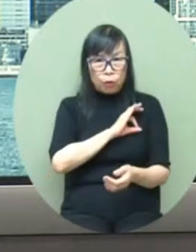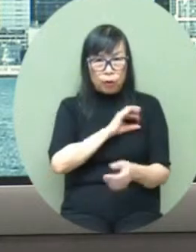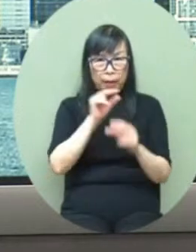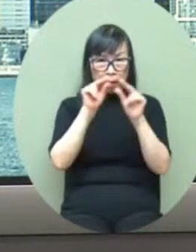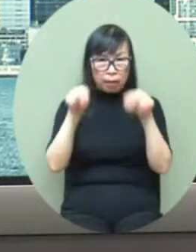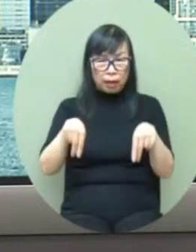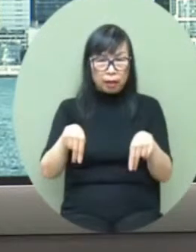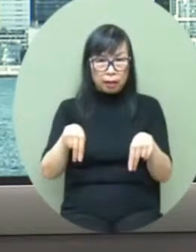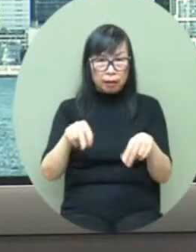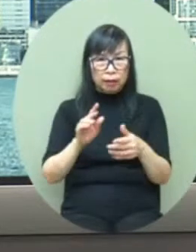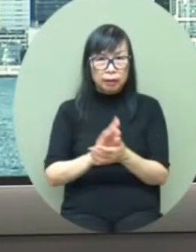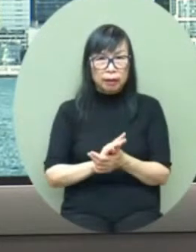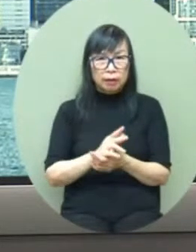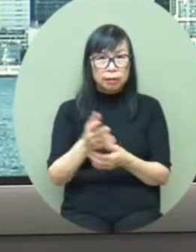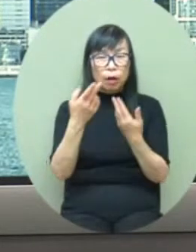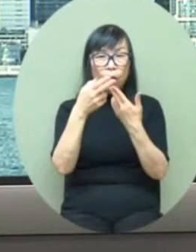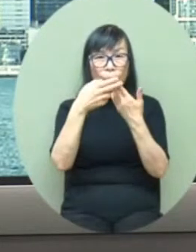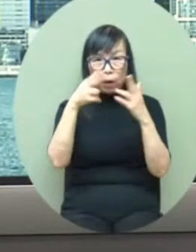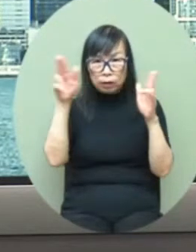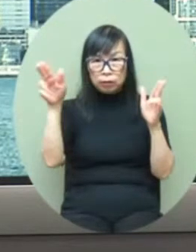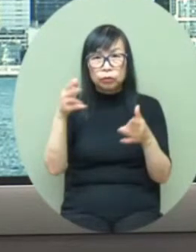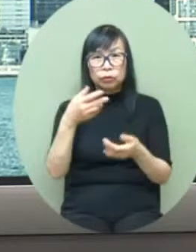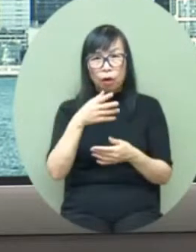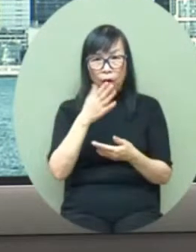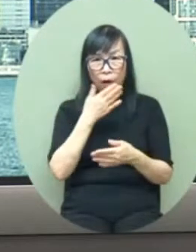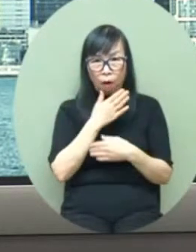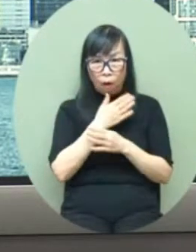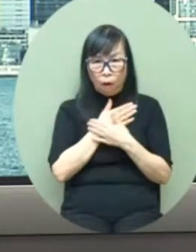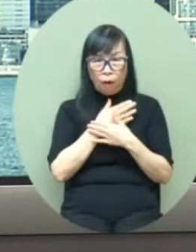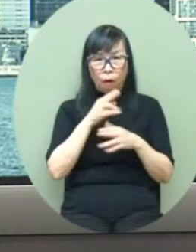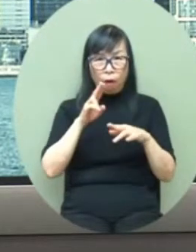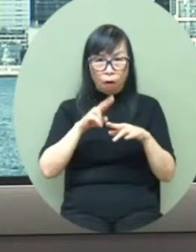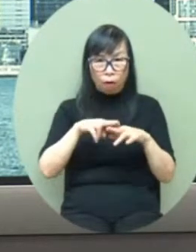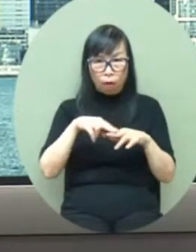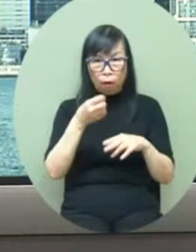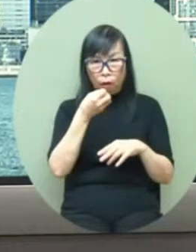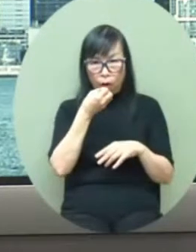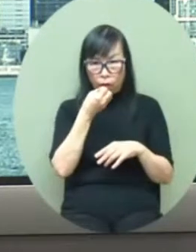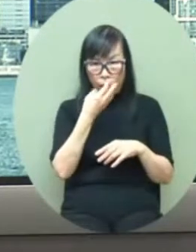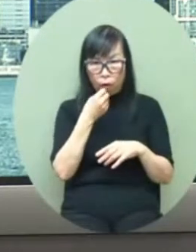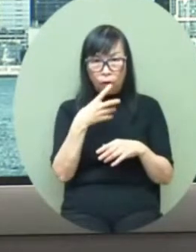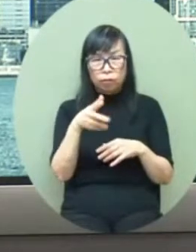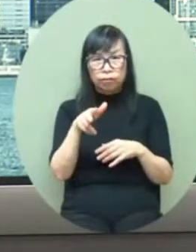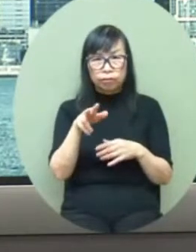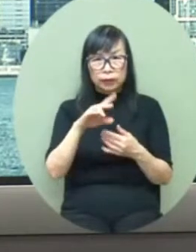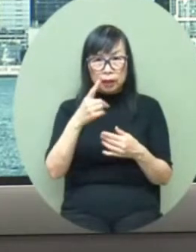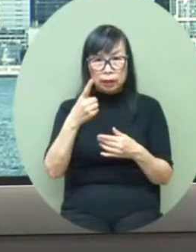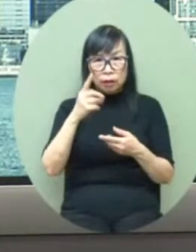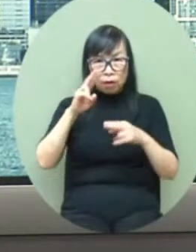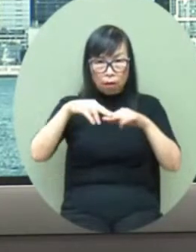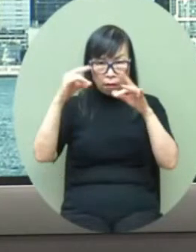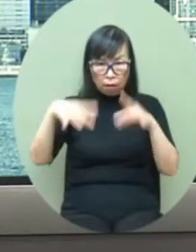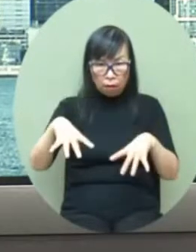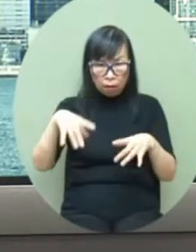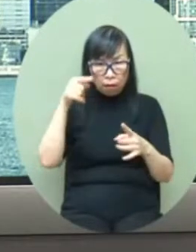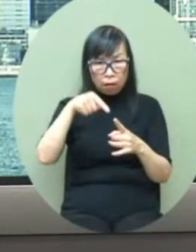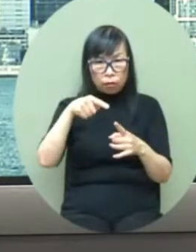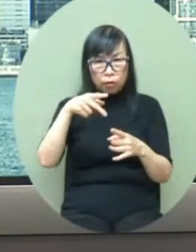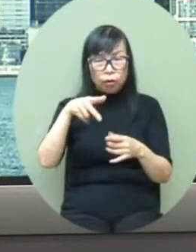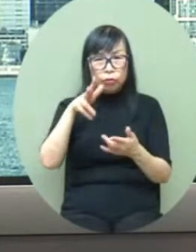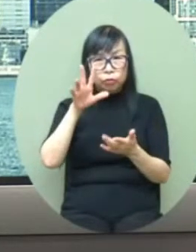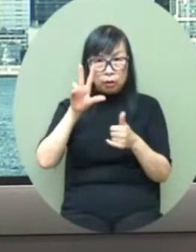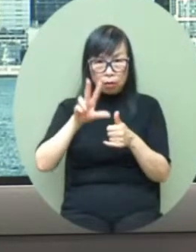asked 3 questions. First, how to promote mainstream